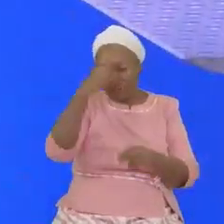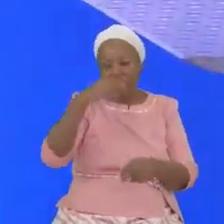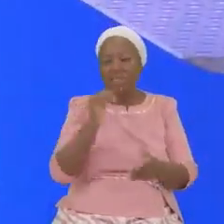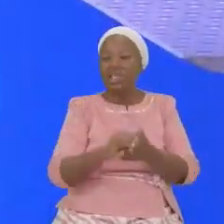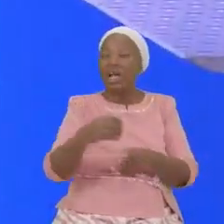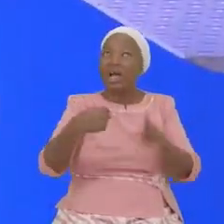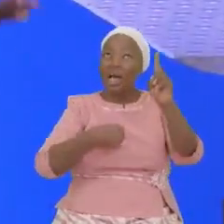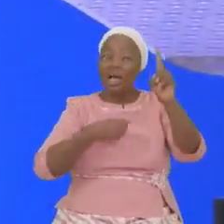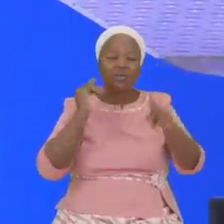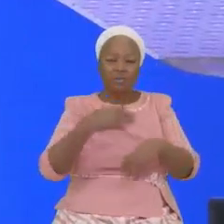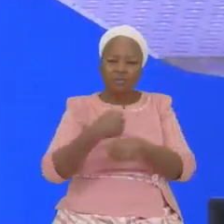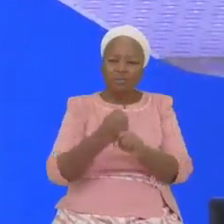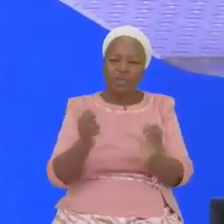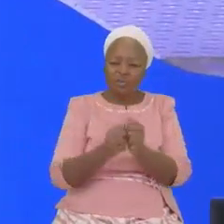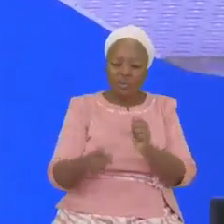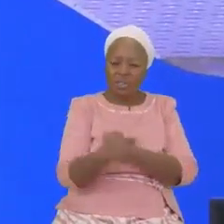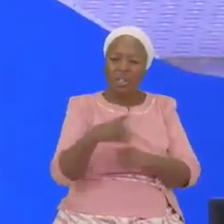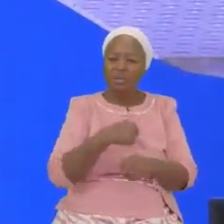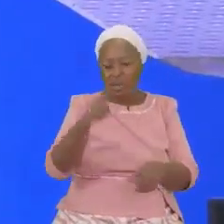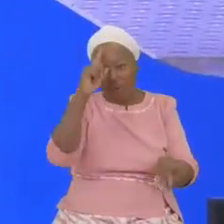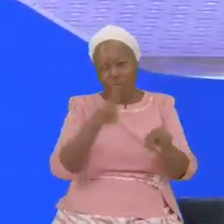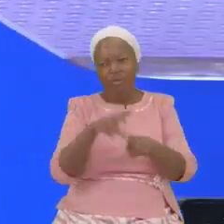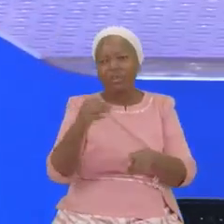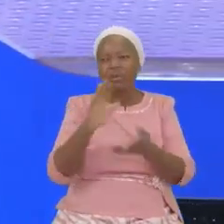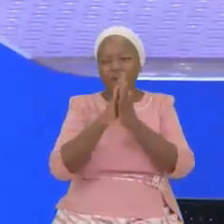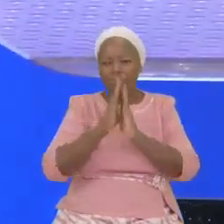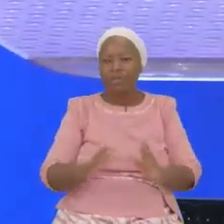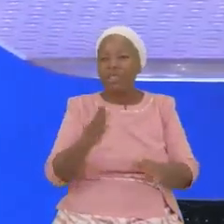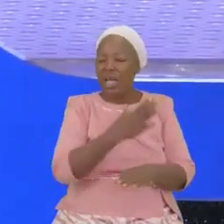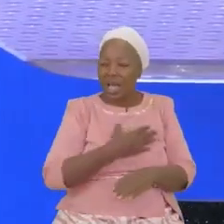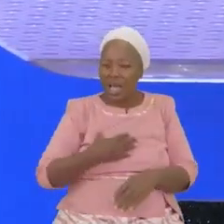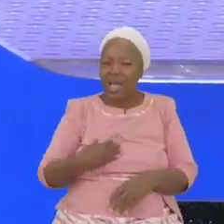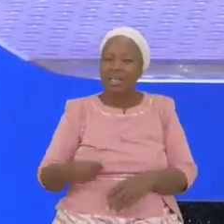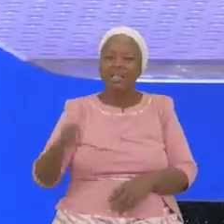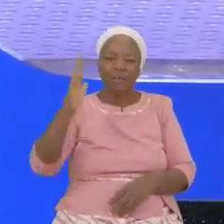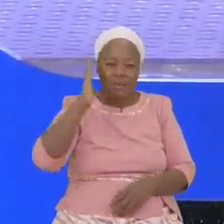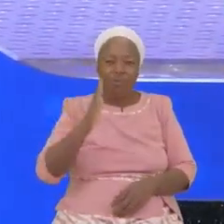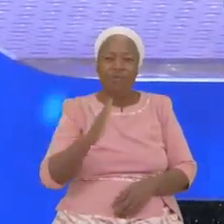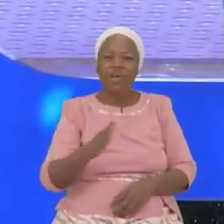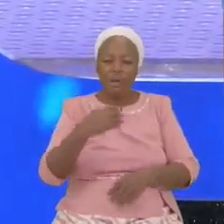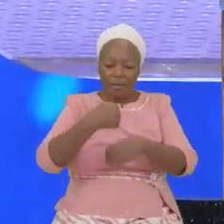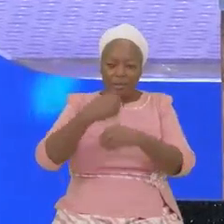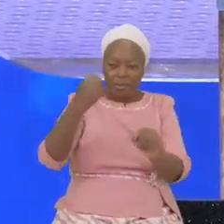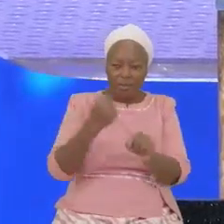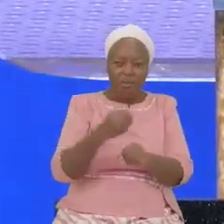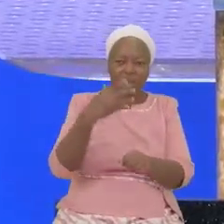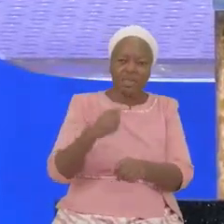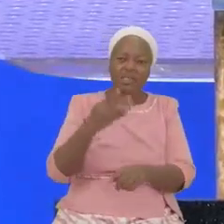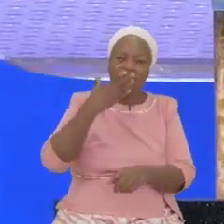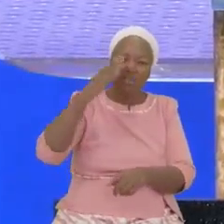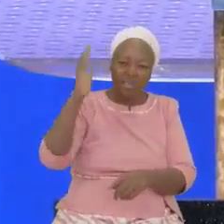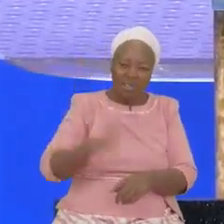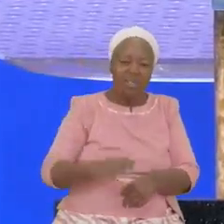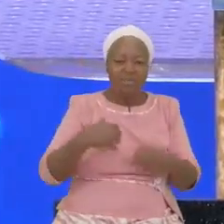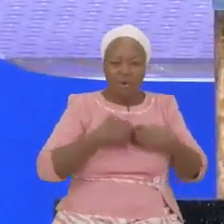will make with them a covenant of peace, and will cause the evil beasts